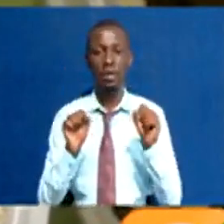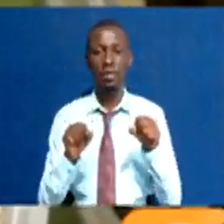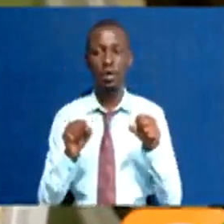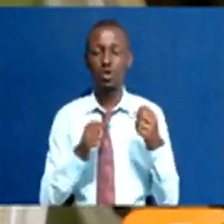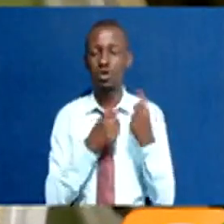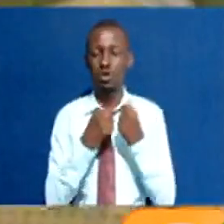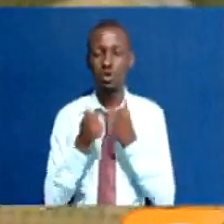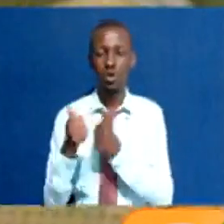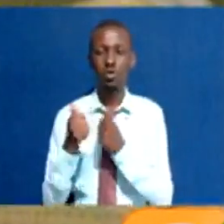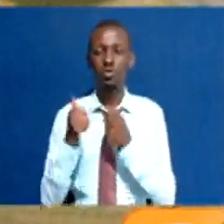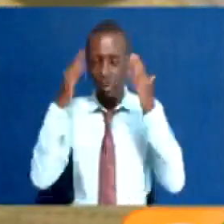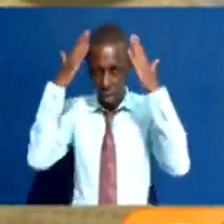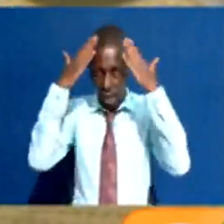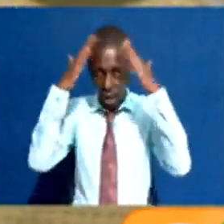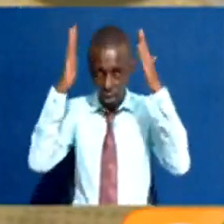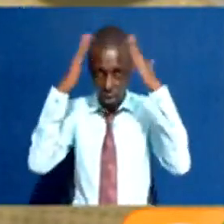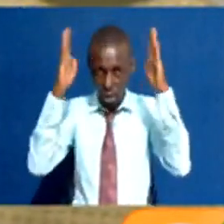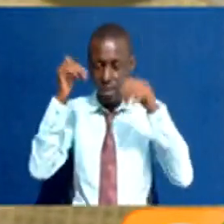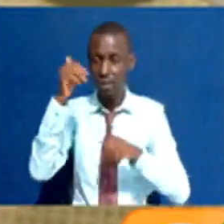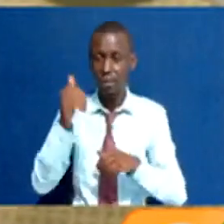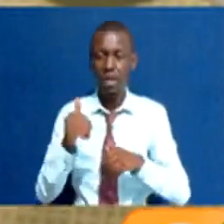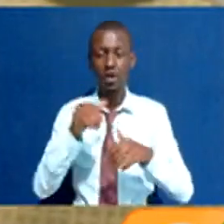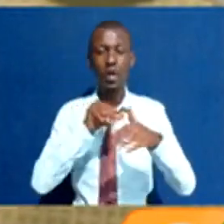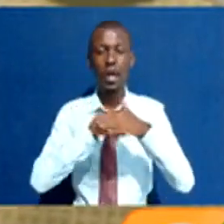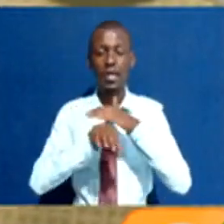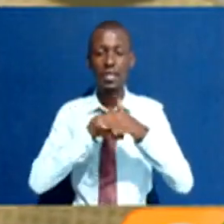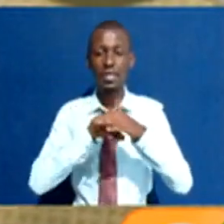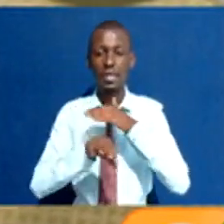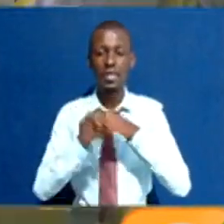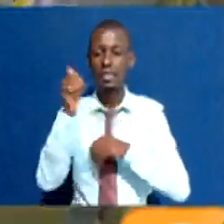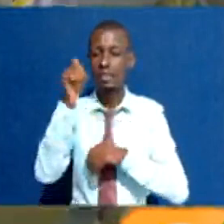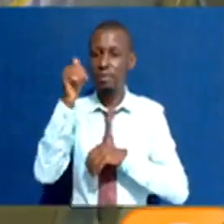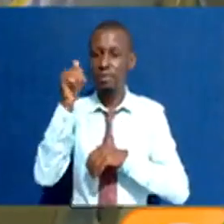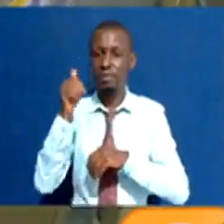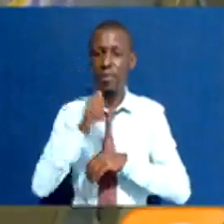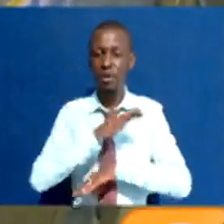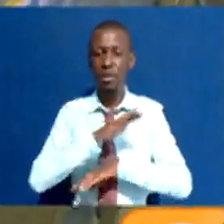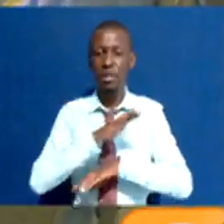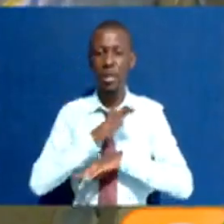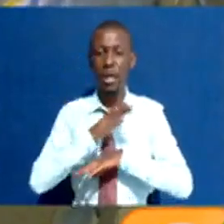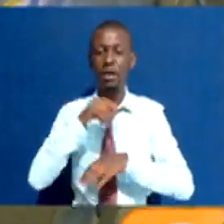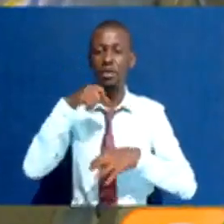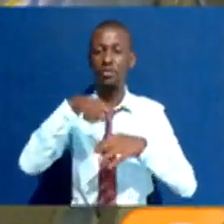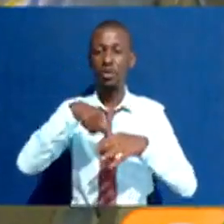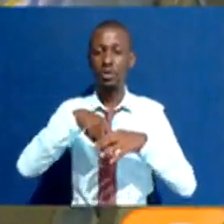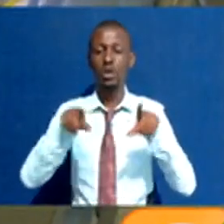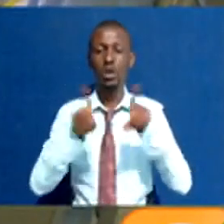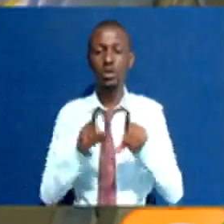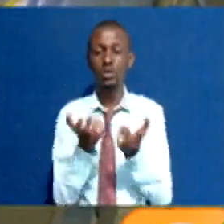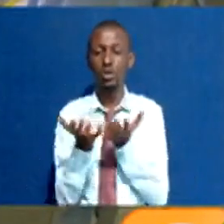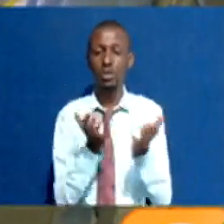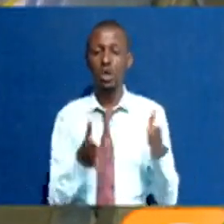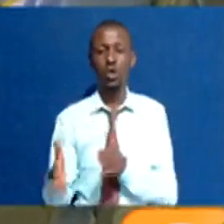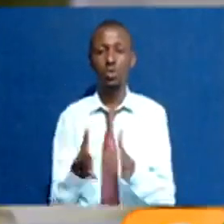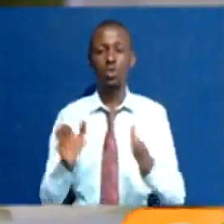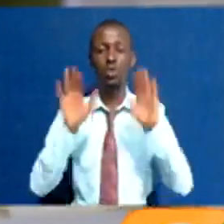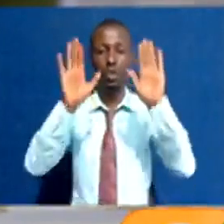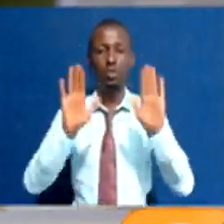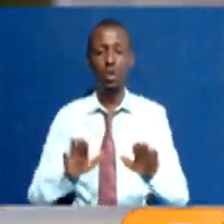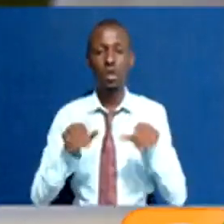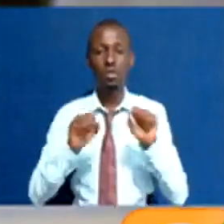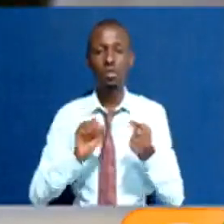lack of awareness, inadequate access to early generation seed, and business opportunities will be key in changing